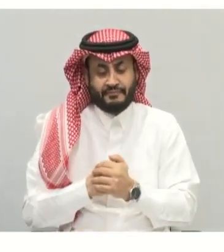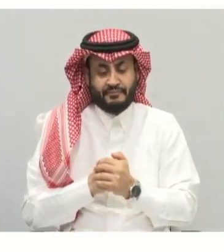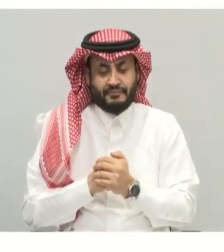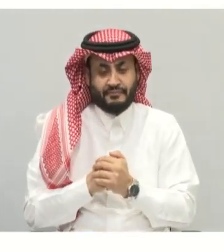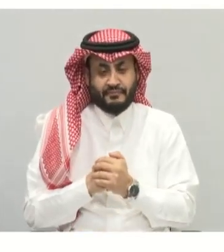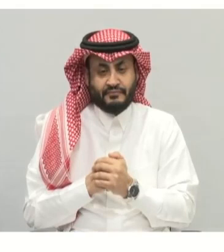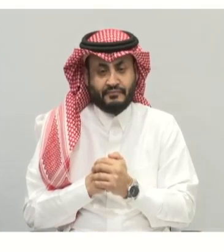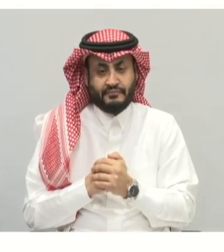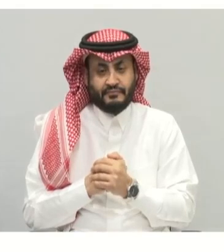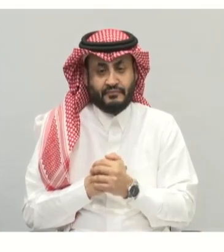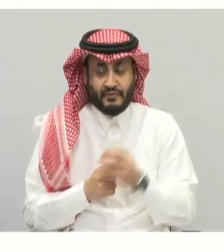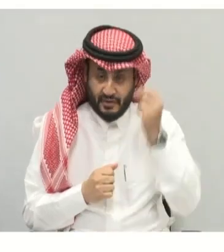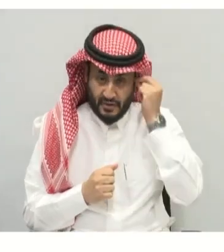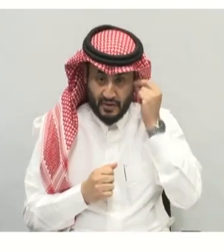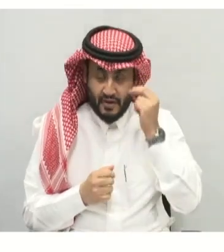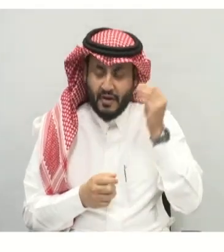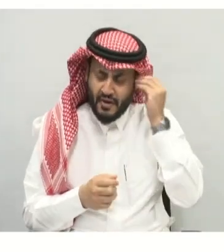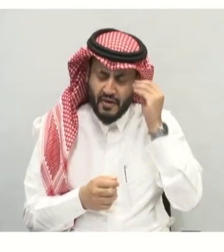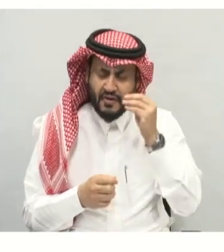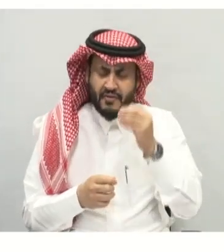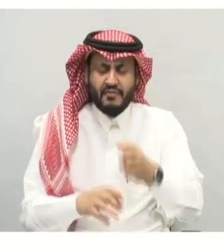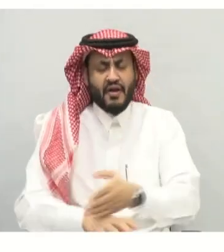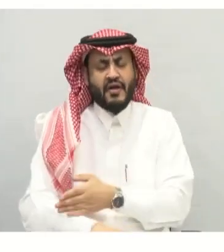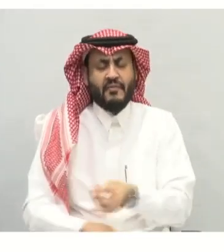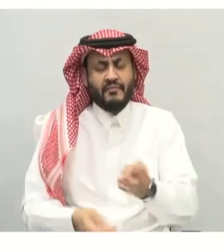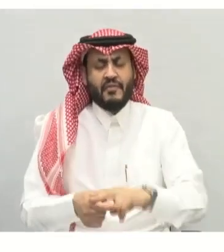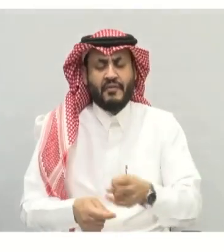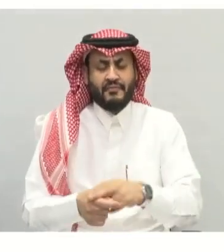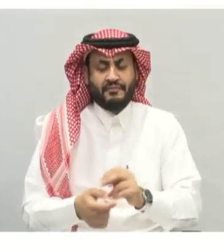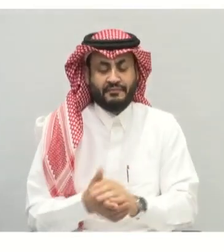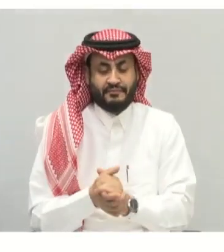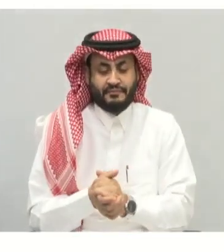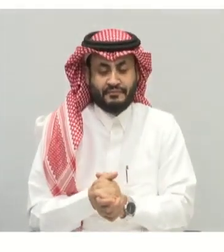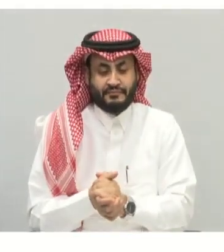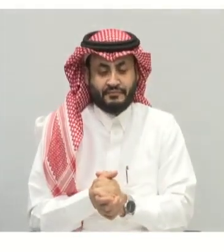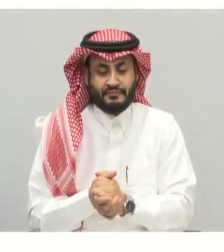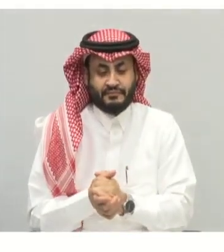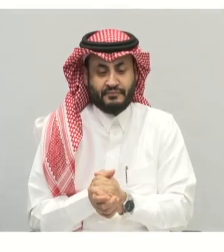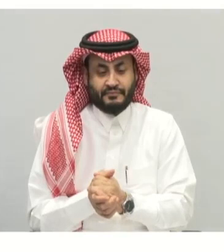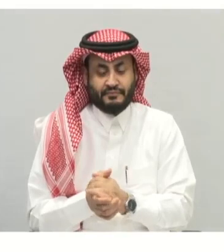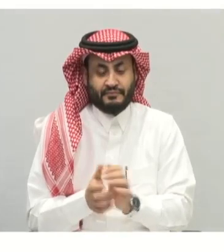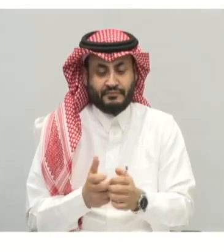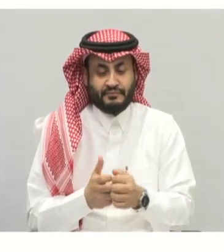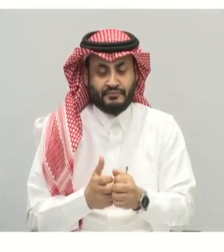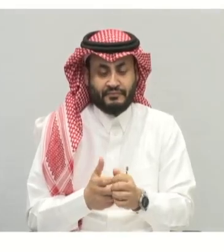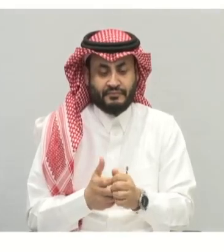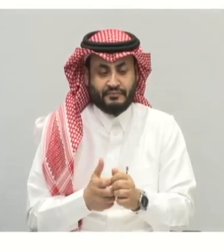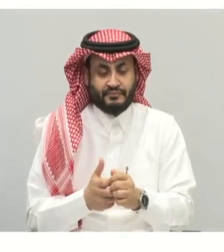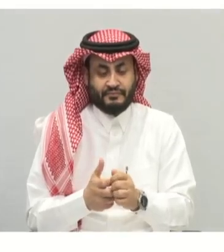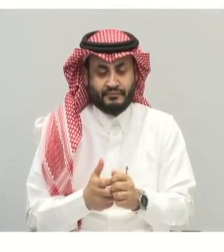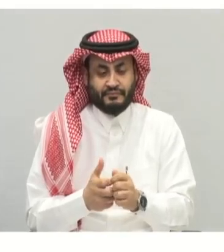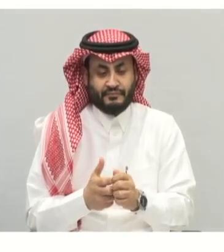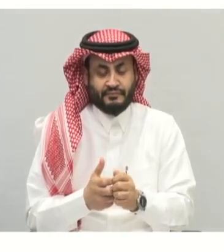express that I am familiar I am already doing these things but we use it in the form of use to